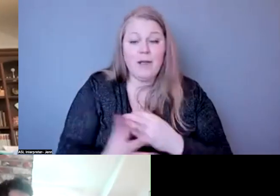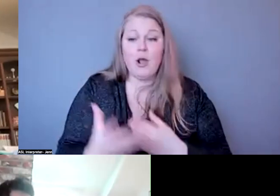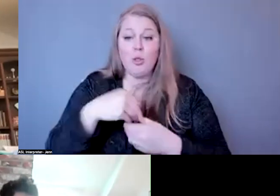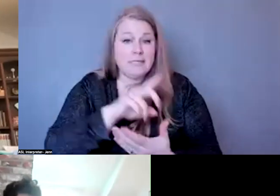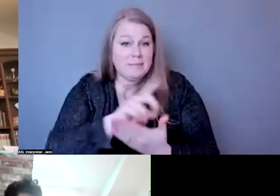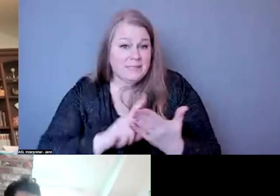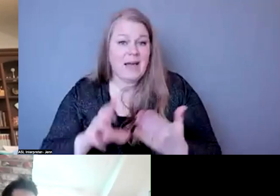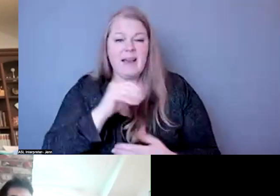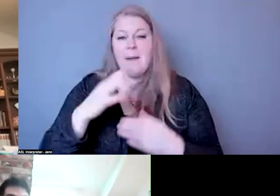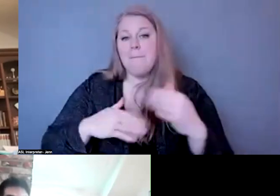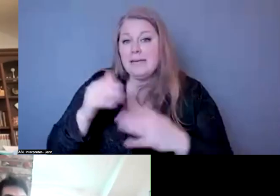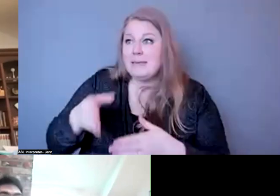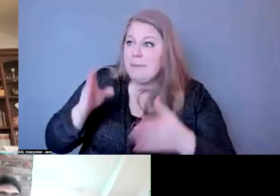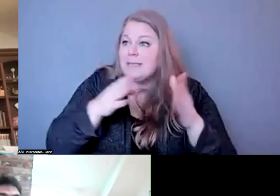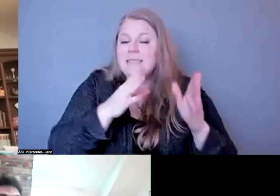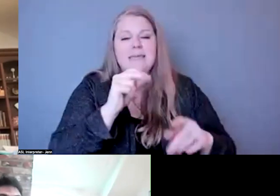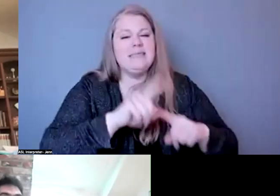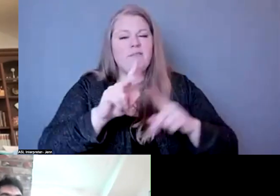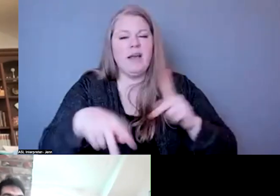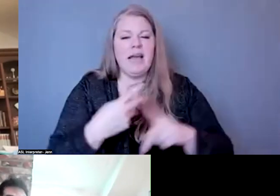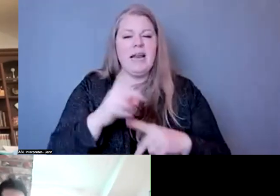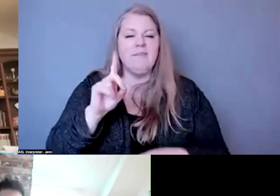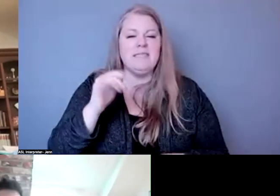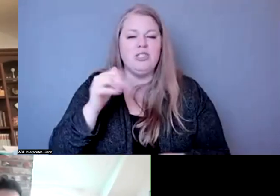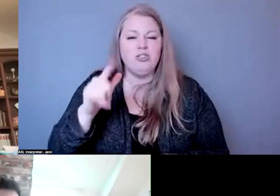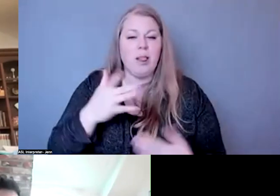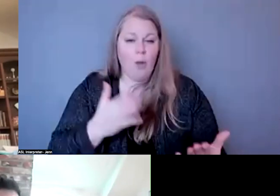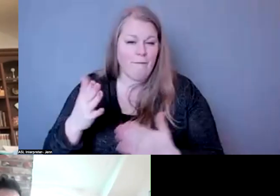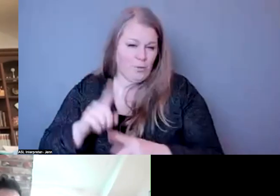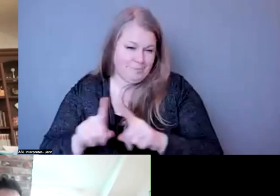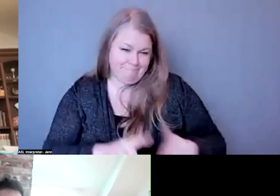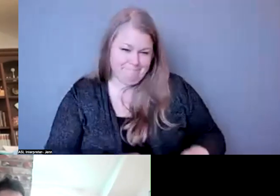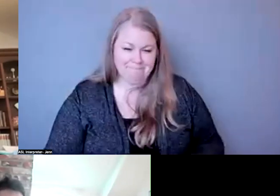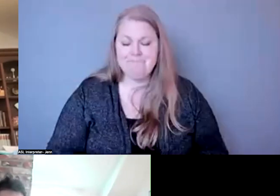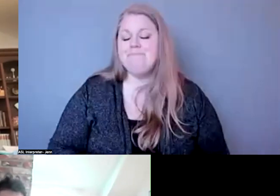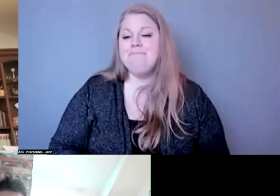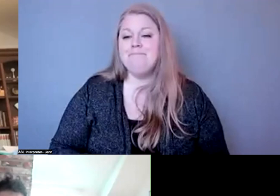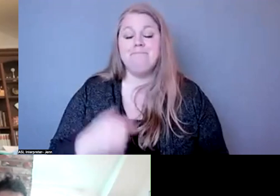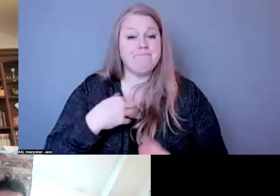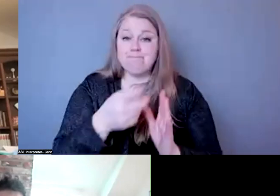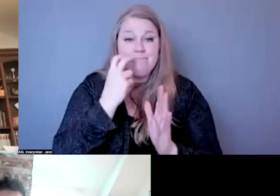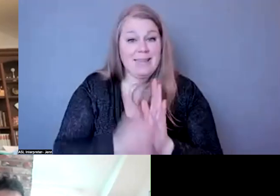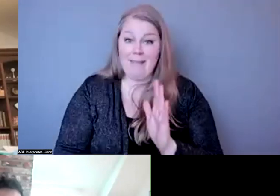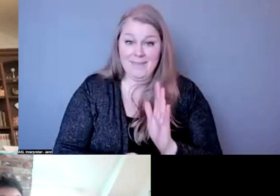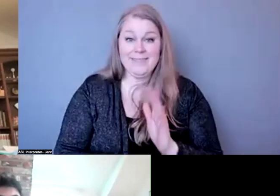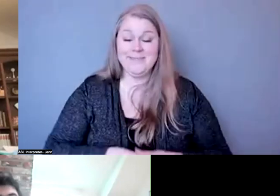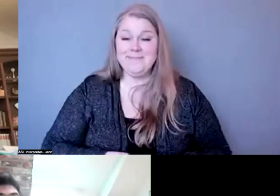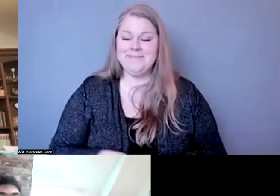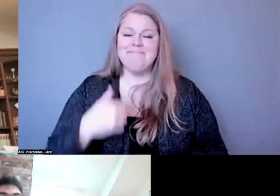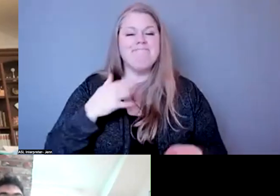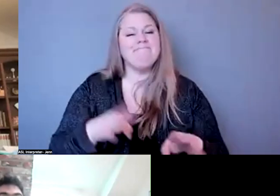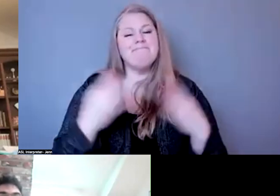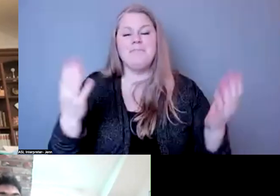and building buildings and various digital offerings and things of that nature. To dive right in, I'm going to open with a couple